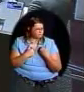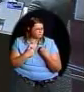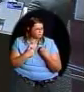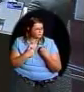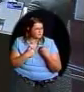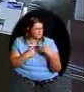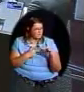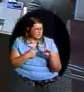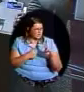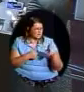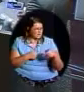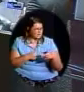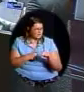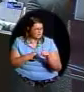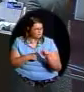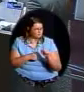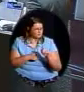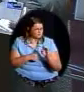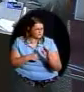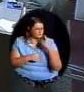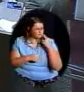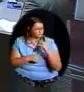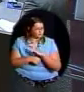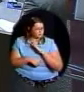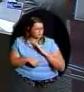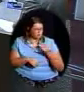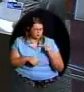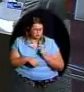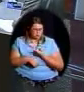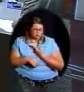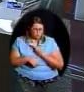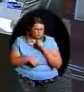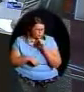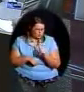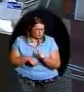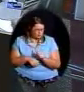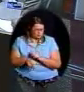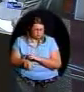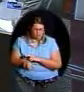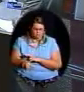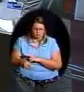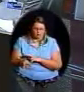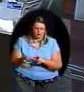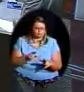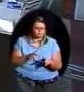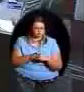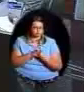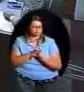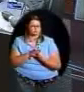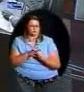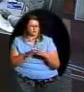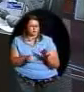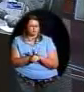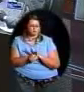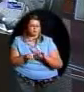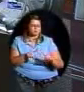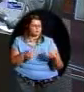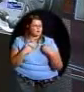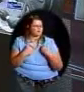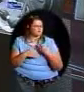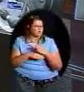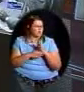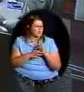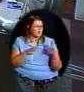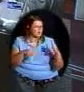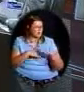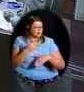the board on this. We're still not implemented fully, but we've made a lot of progress of making sure